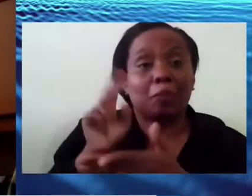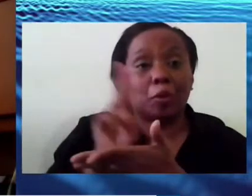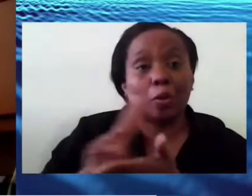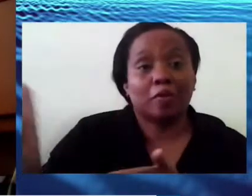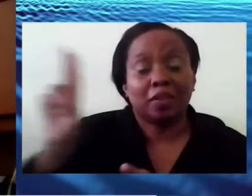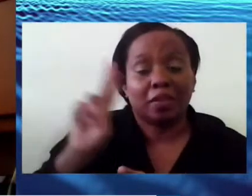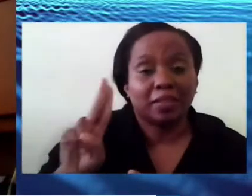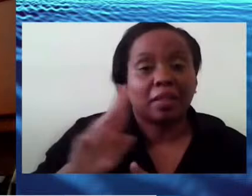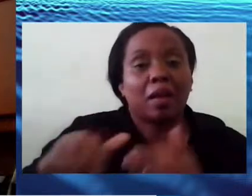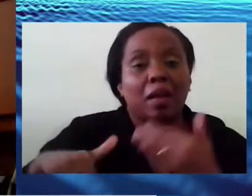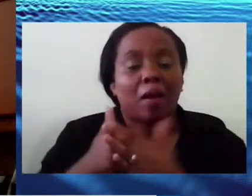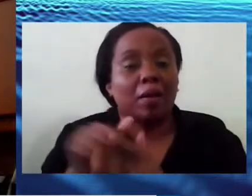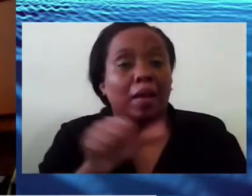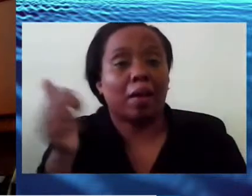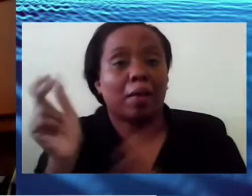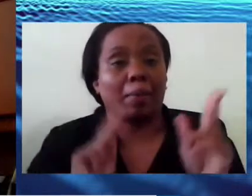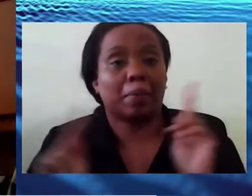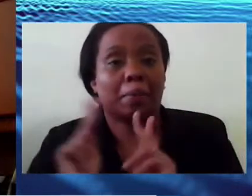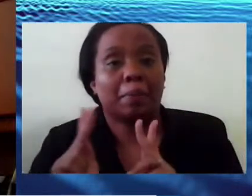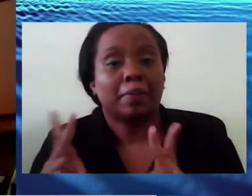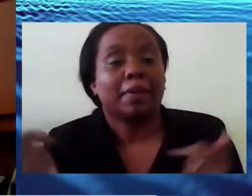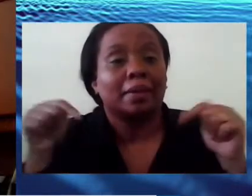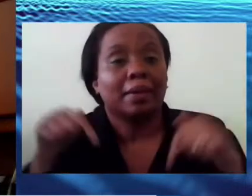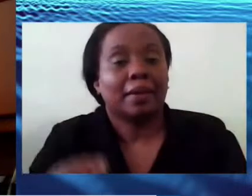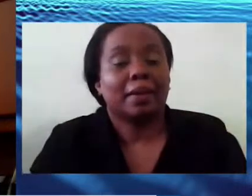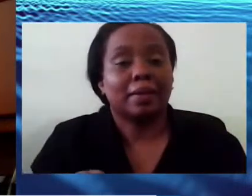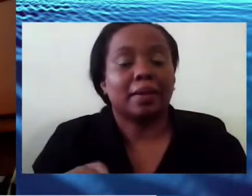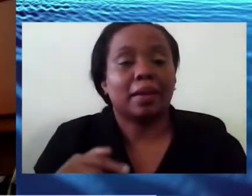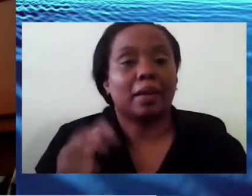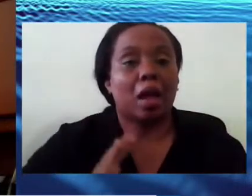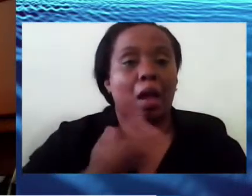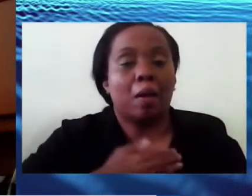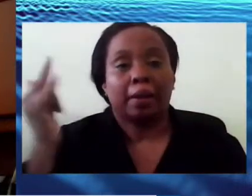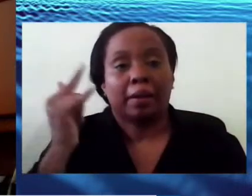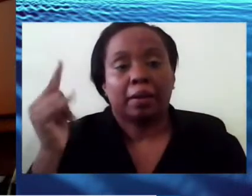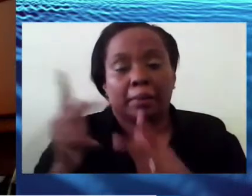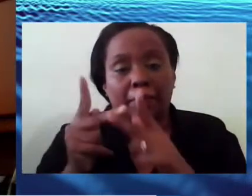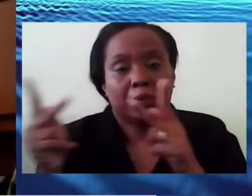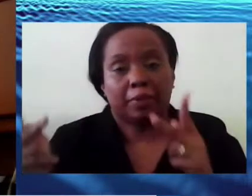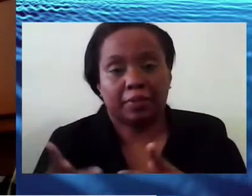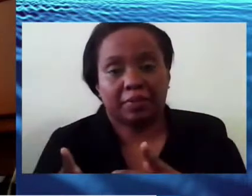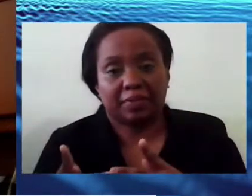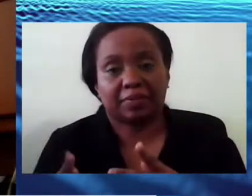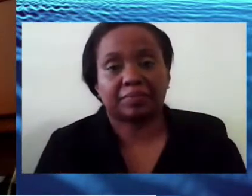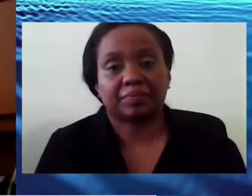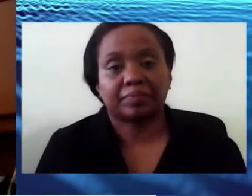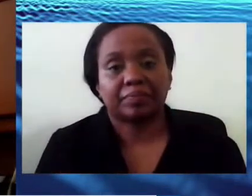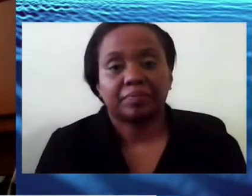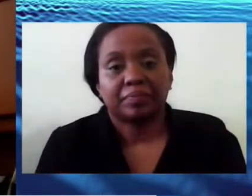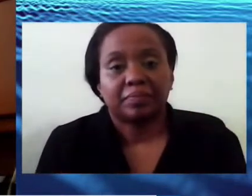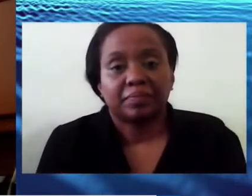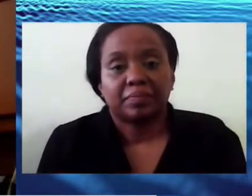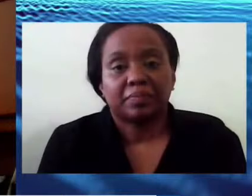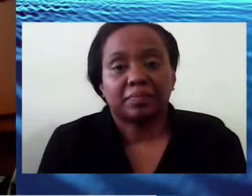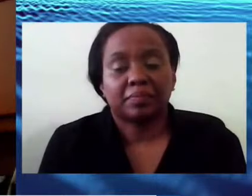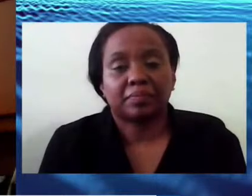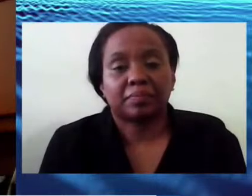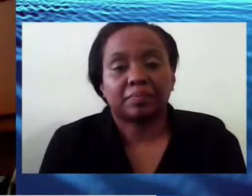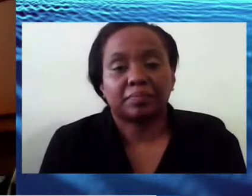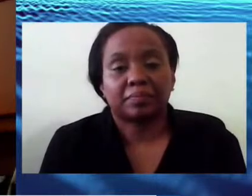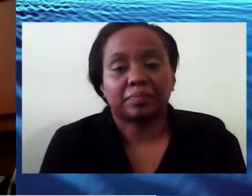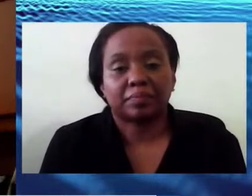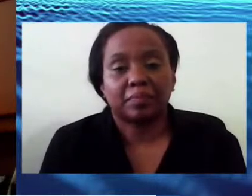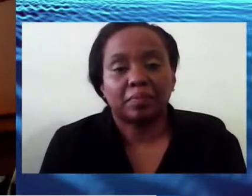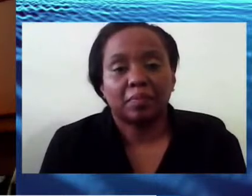of the colleagues here at the Grantley Adams International Airport. I wish to start first by saying that this was a complex and